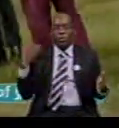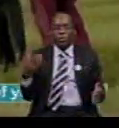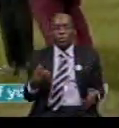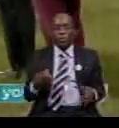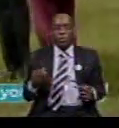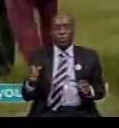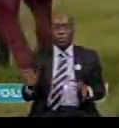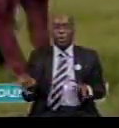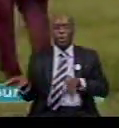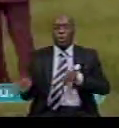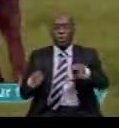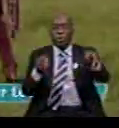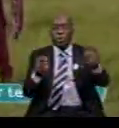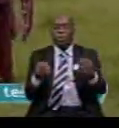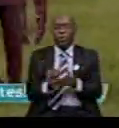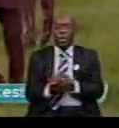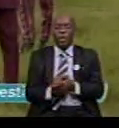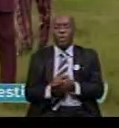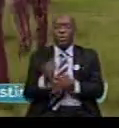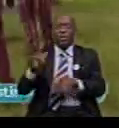Move that leg. Move that hand.